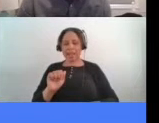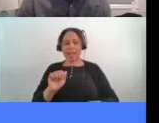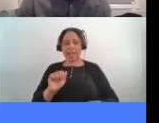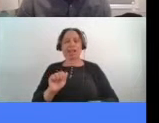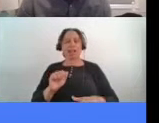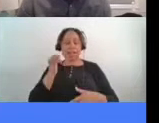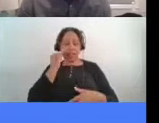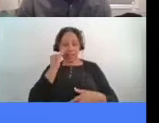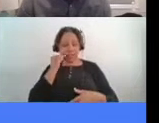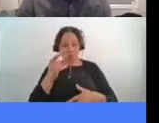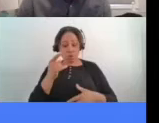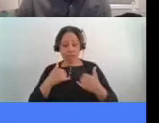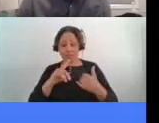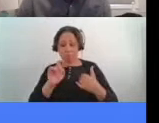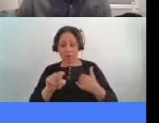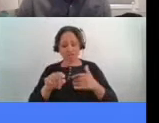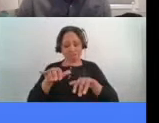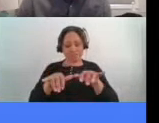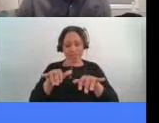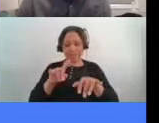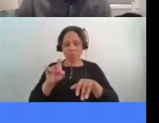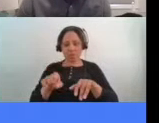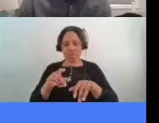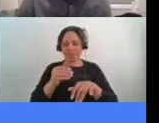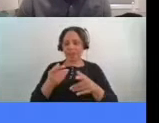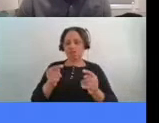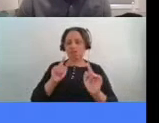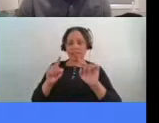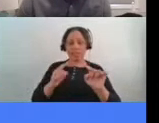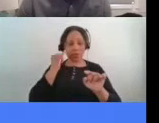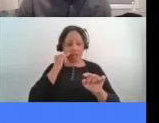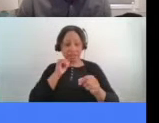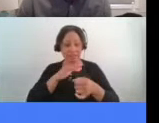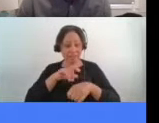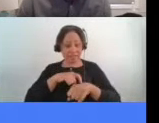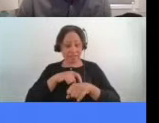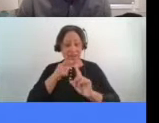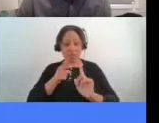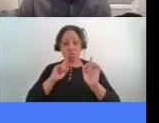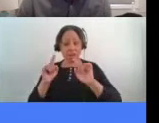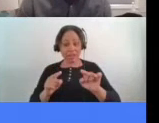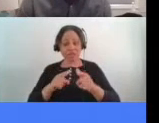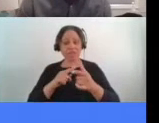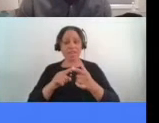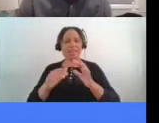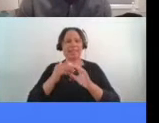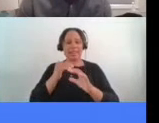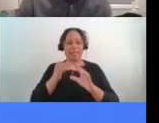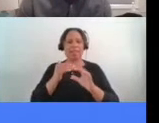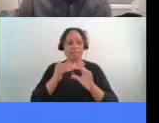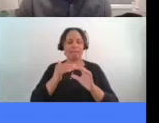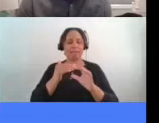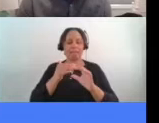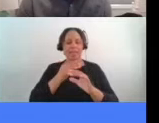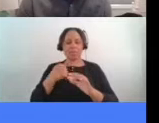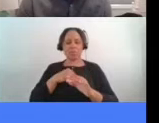answered. If we don't have enough time to get those answered, you can share your email address with your question, and we'll try to follow up with